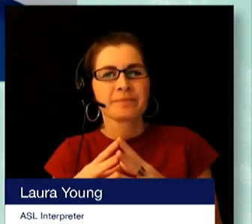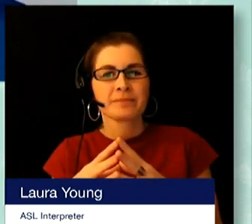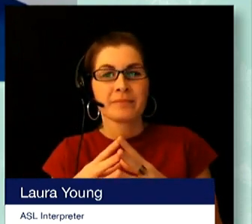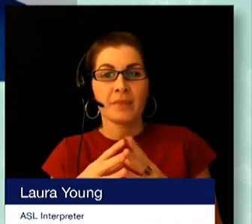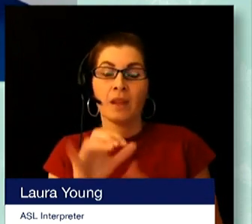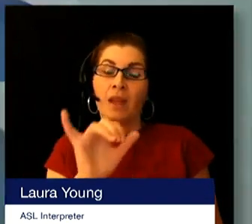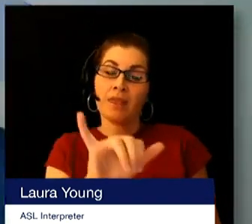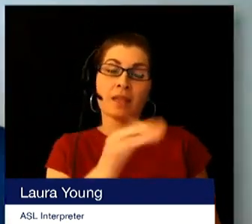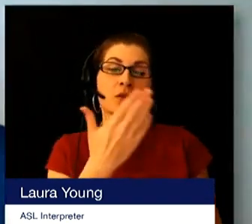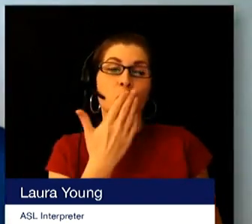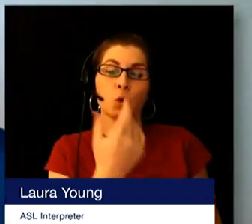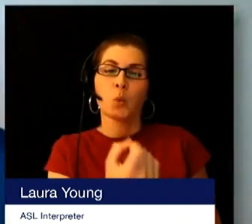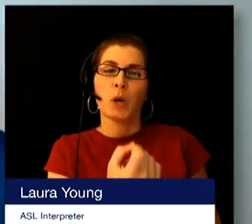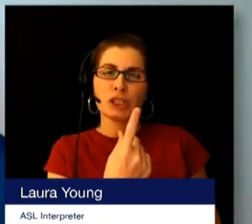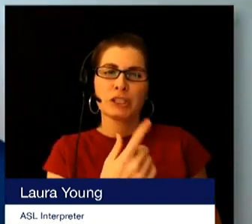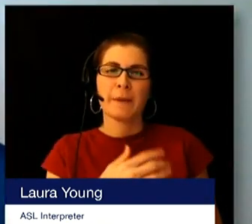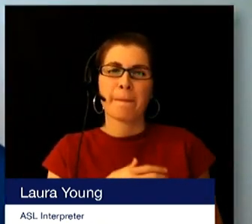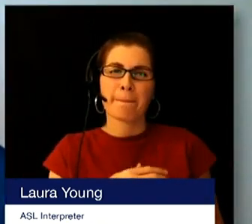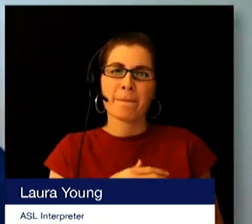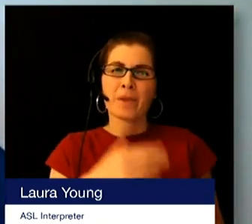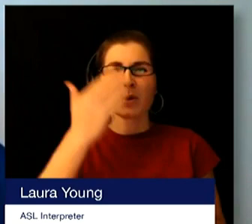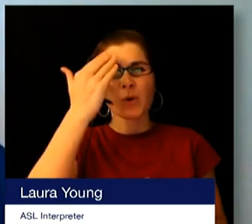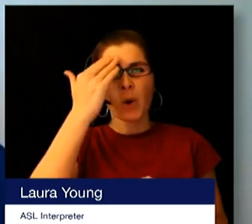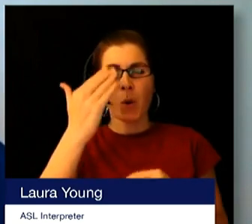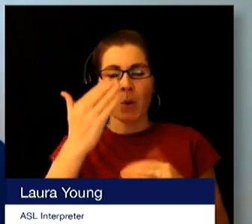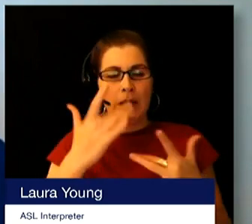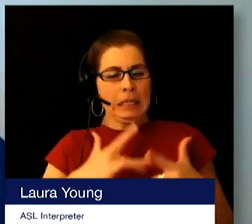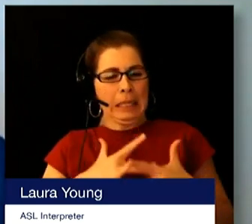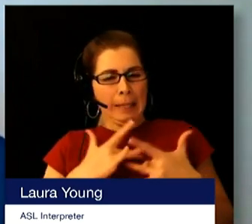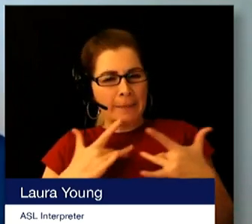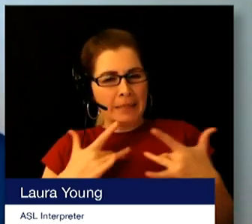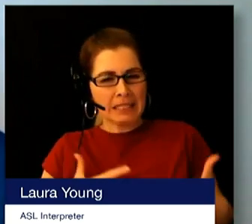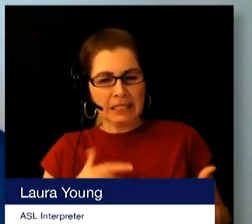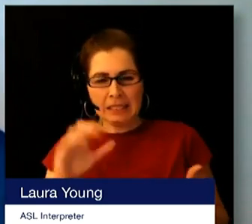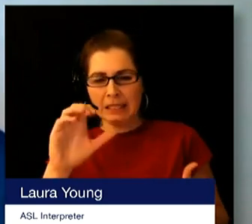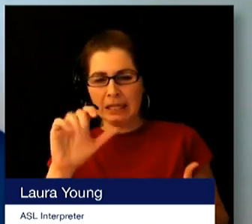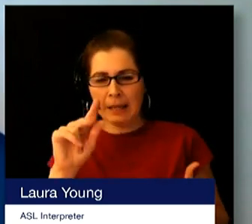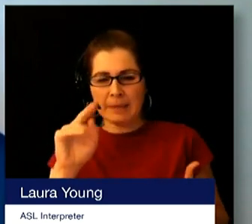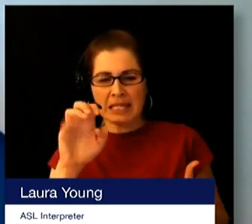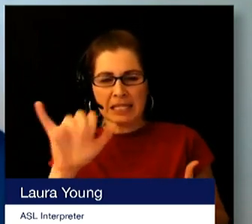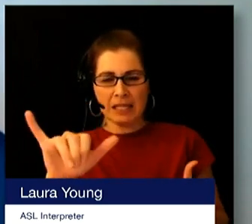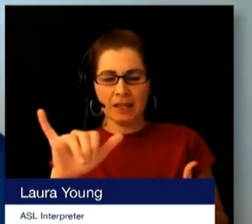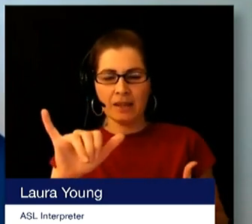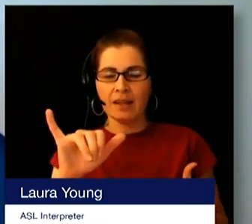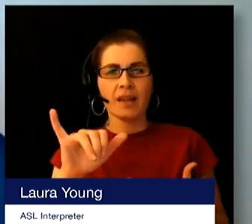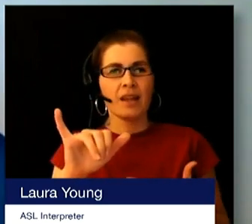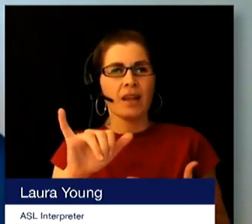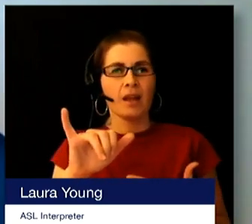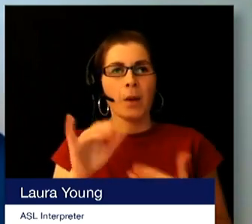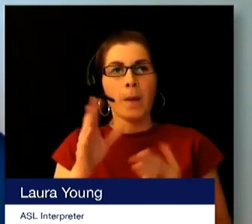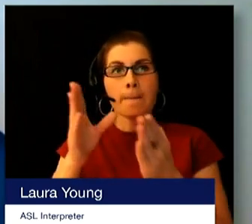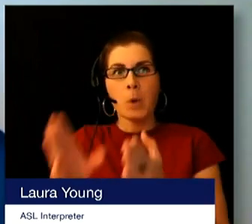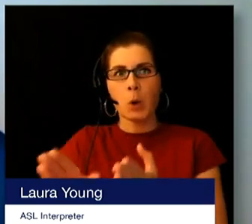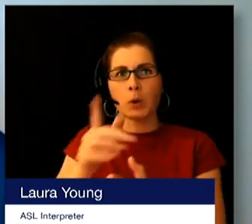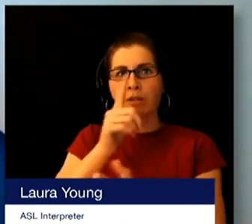That's a really good question, because when we think about clemency, we think about, you know, what it means to the person that's receiving it, right? We think about the person who is going